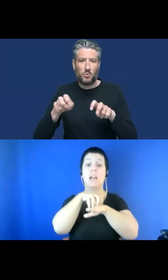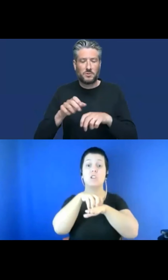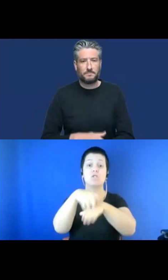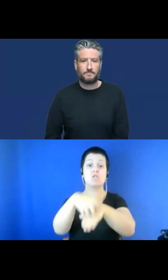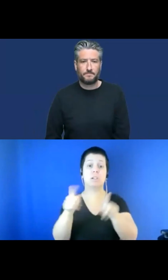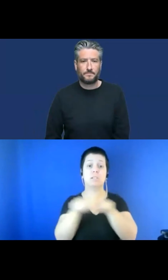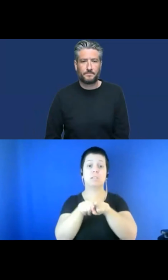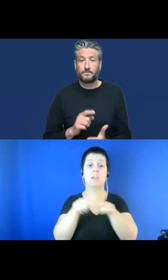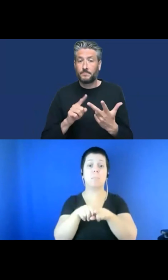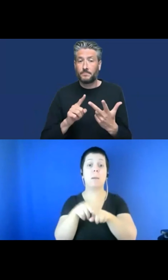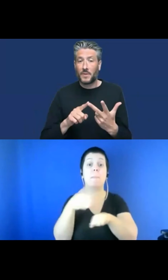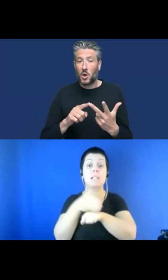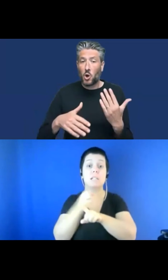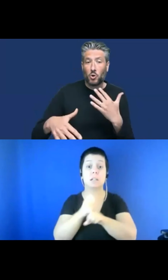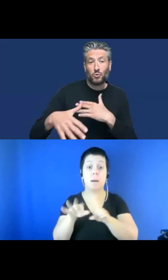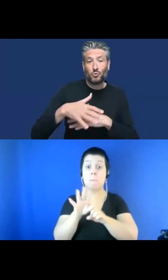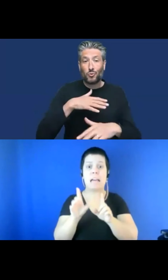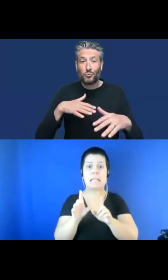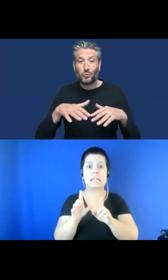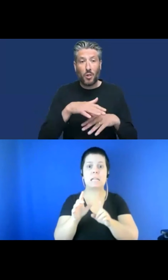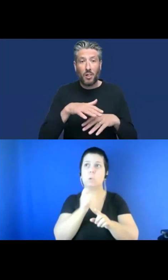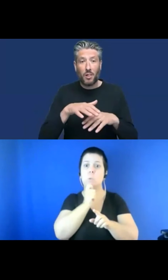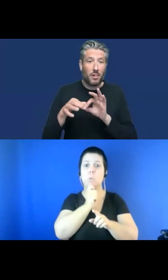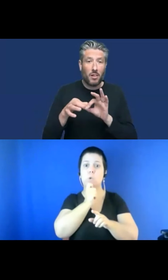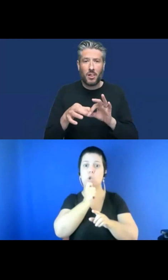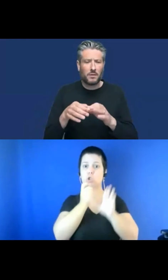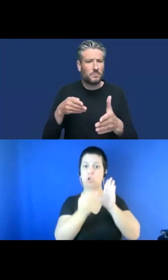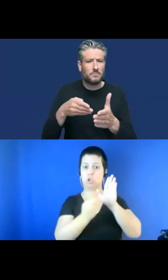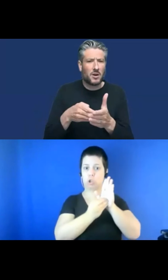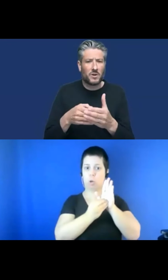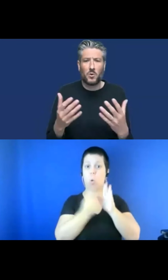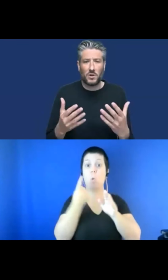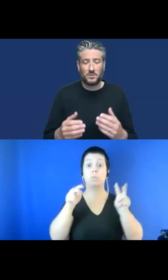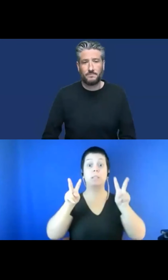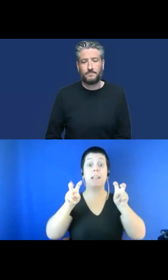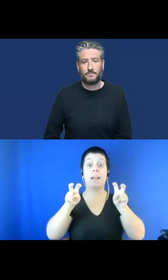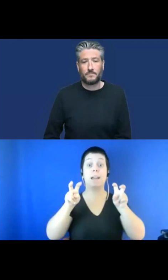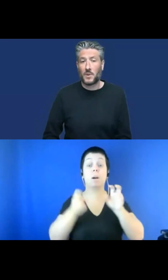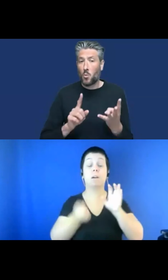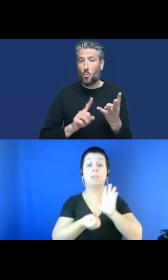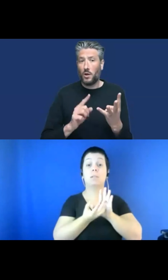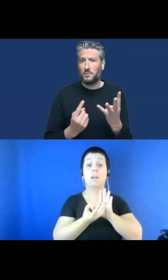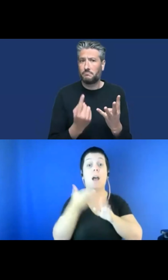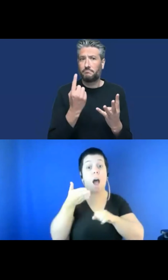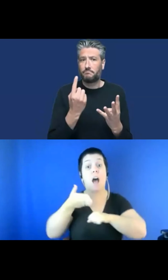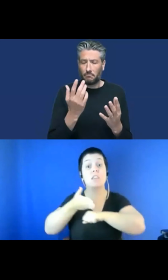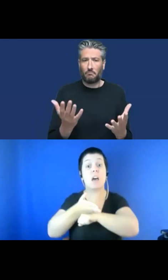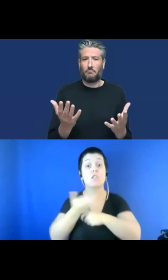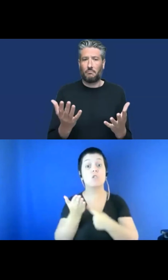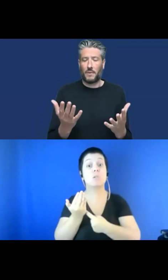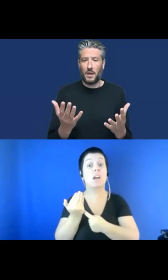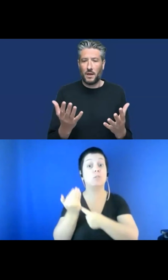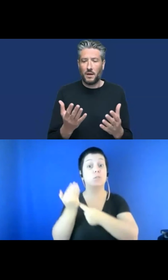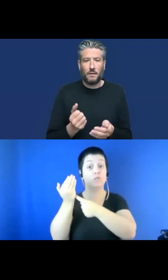we had not anticipated immediately is that one of the themes that emerged was access to technology and